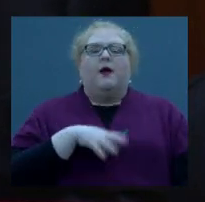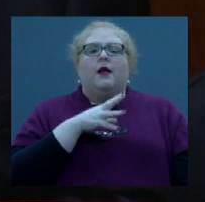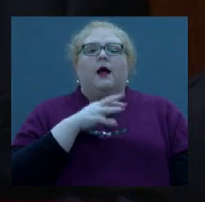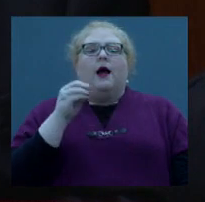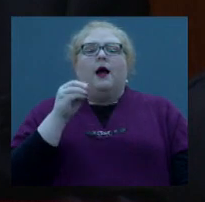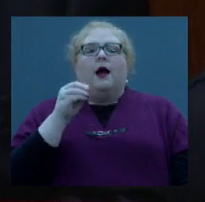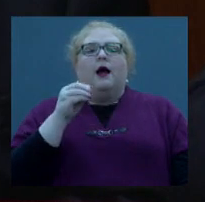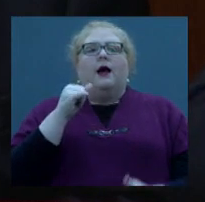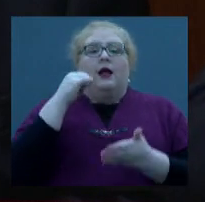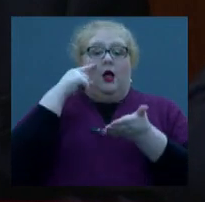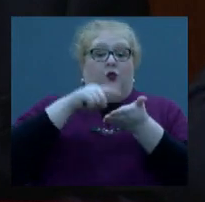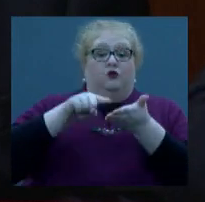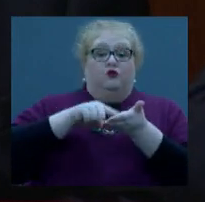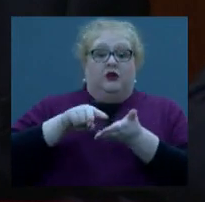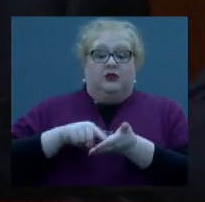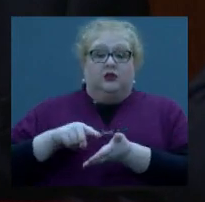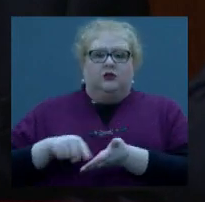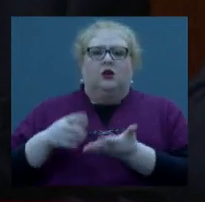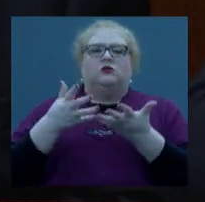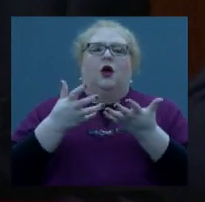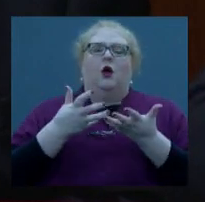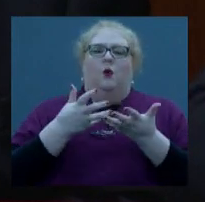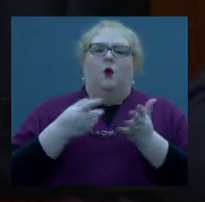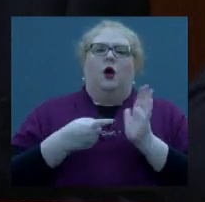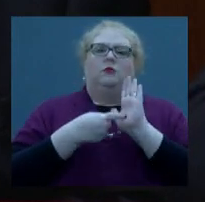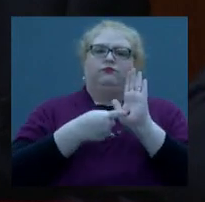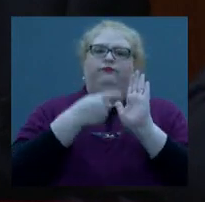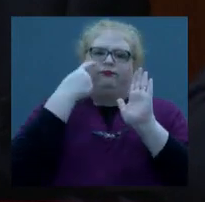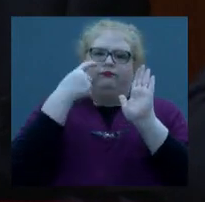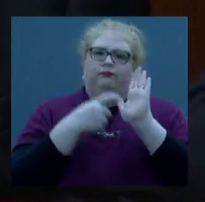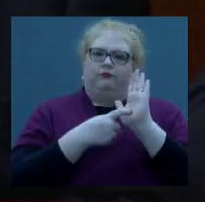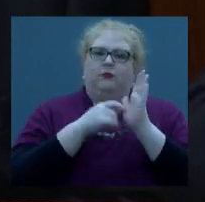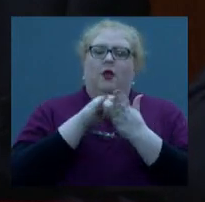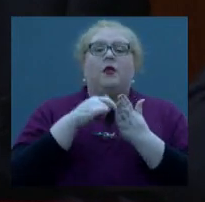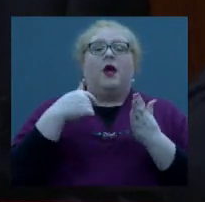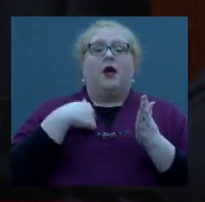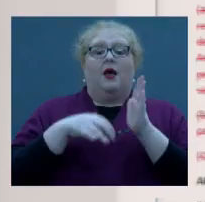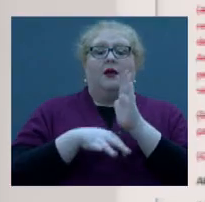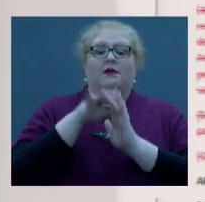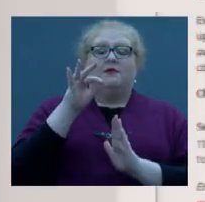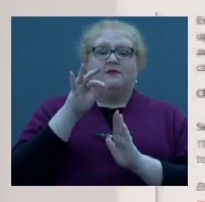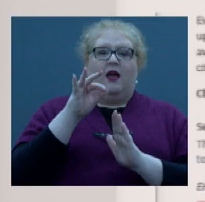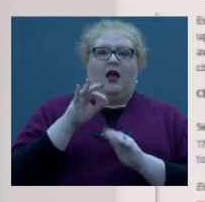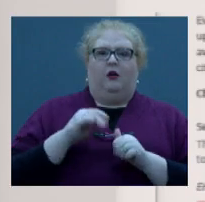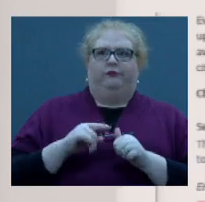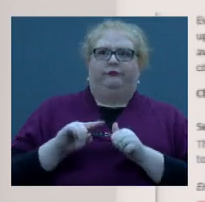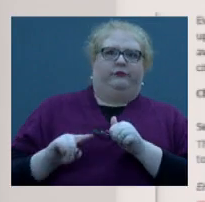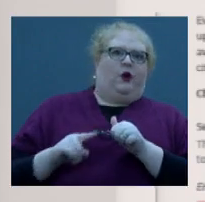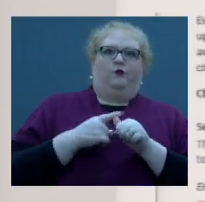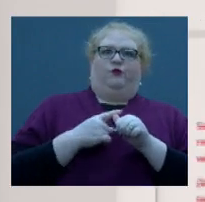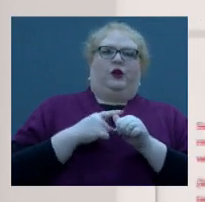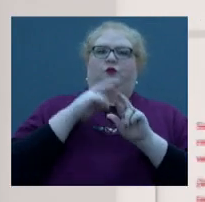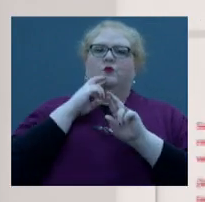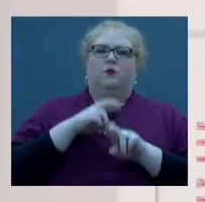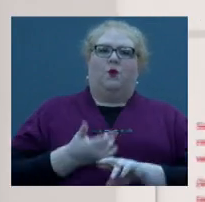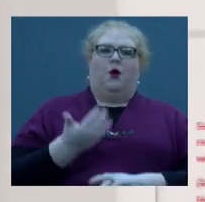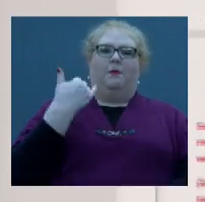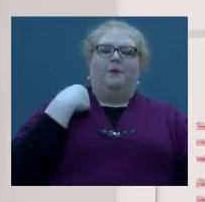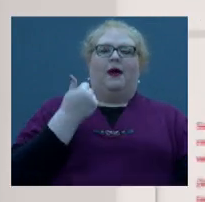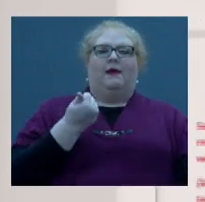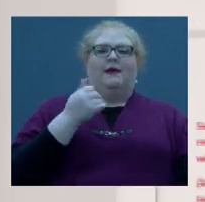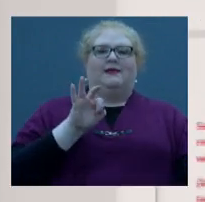And in the research, I wanted to point out that I also found a original report that was done back in